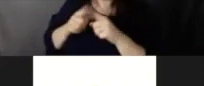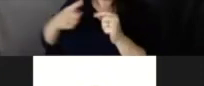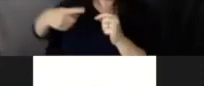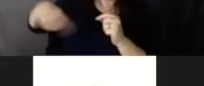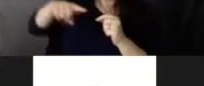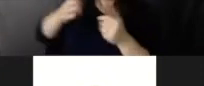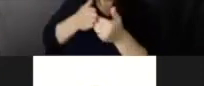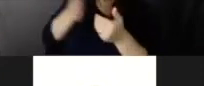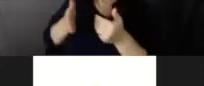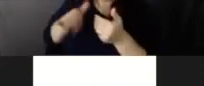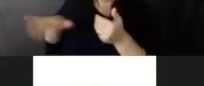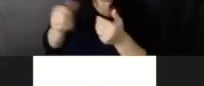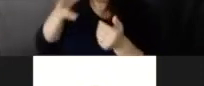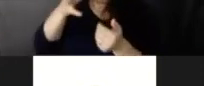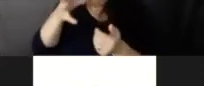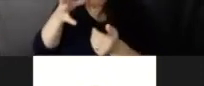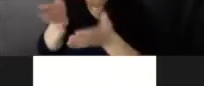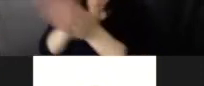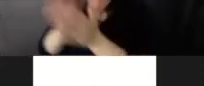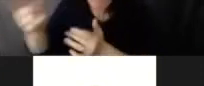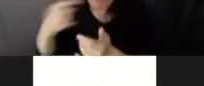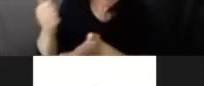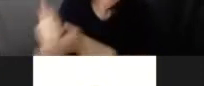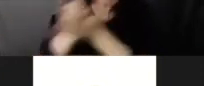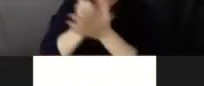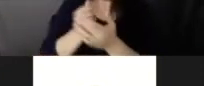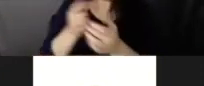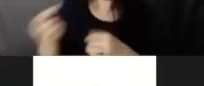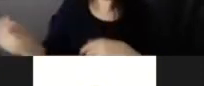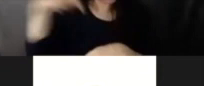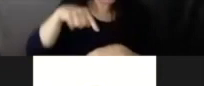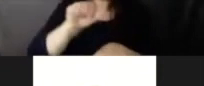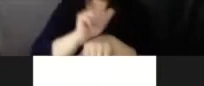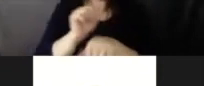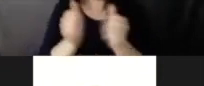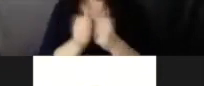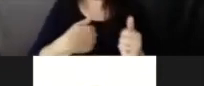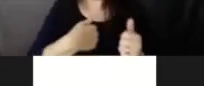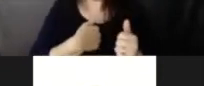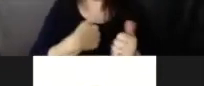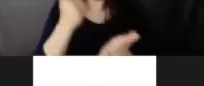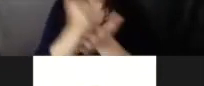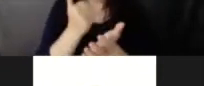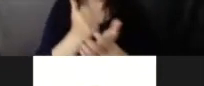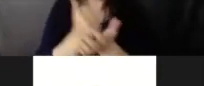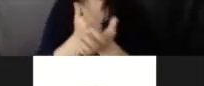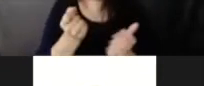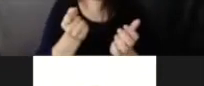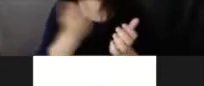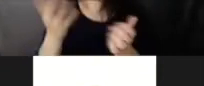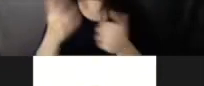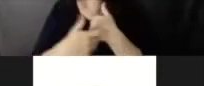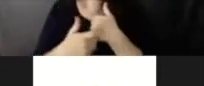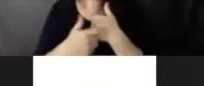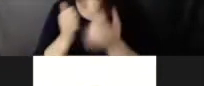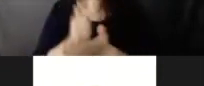even my mom, and she was coming with me and working with me when several times. So this